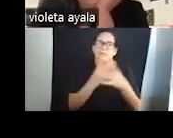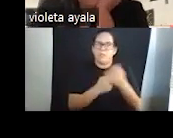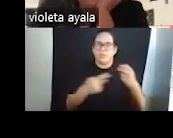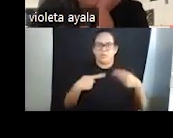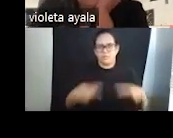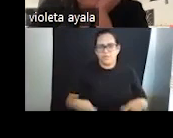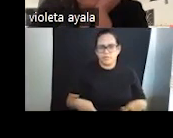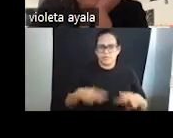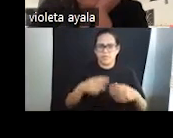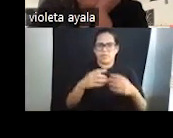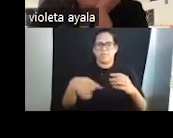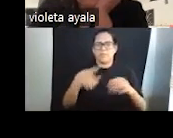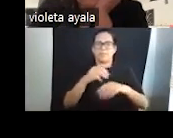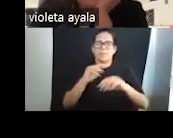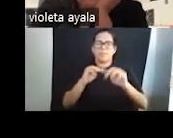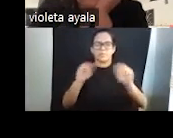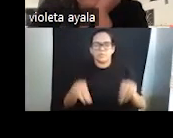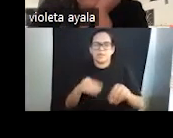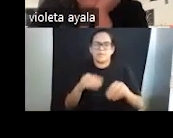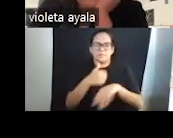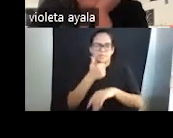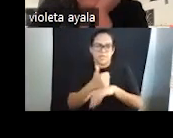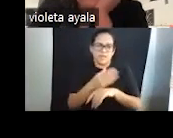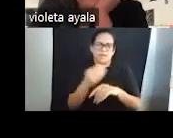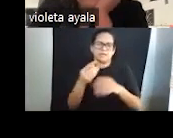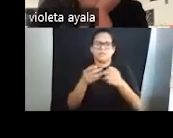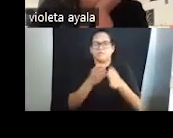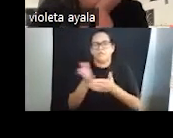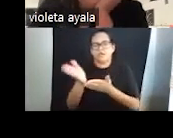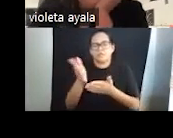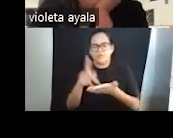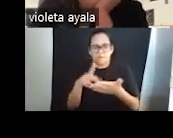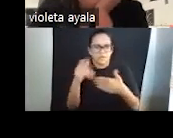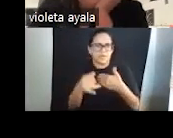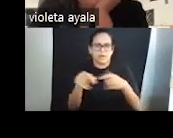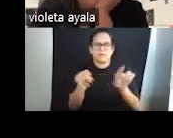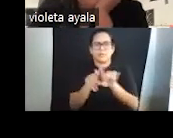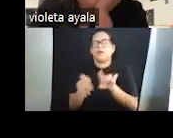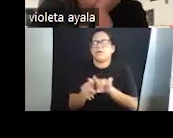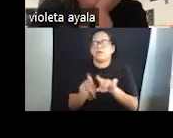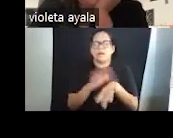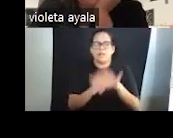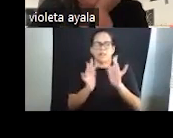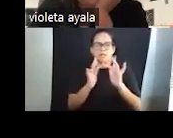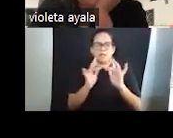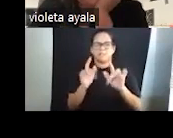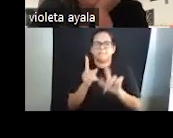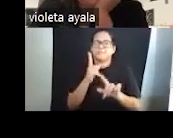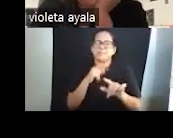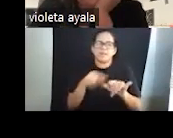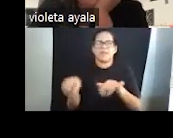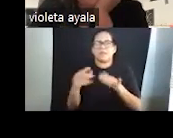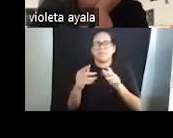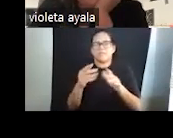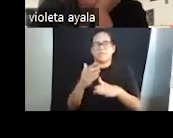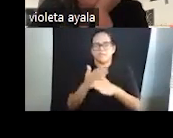site museum installation, but also the kind of AR direction of the project, as well as, you know, the sort of online simulated version that you shared with me. It